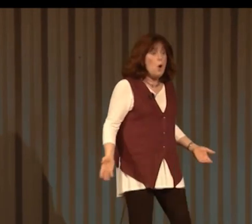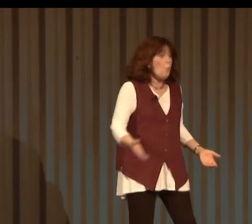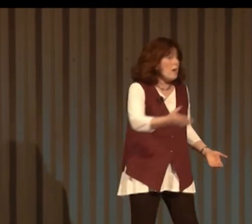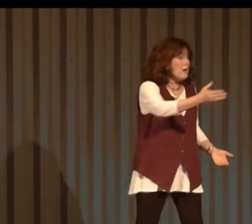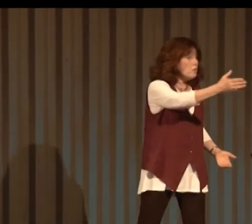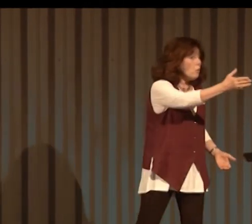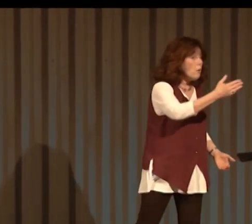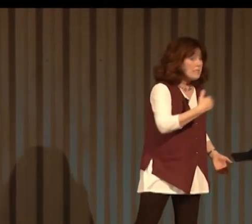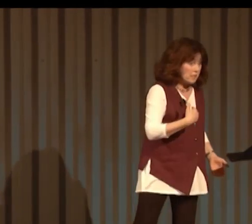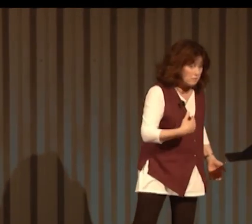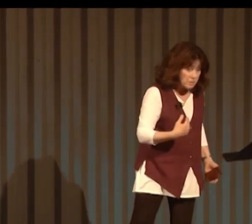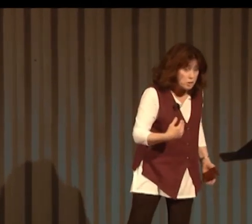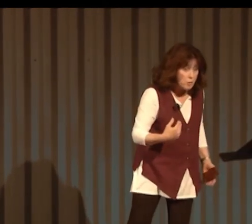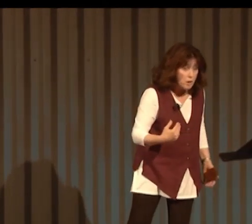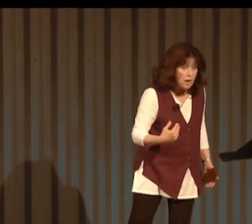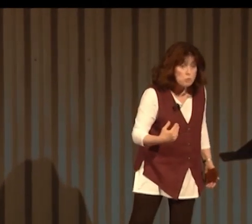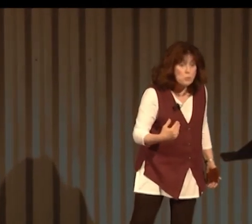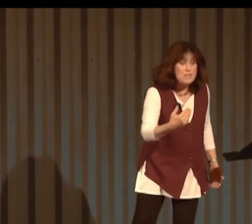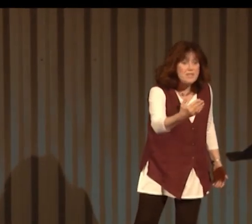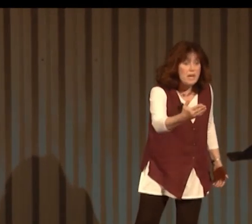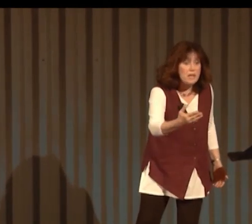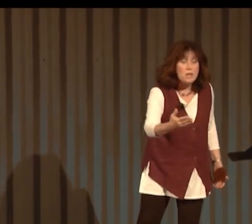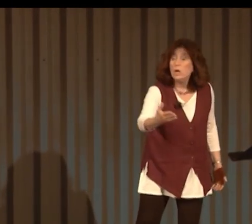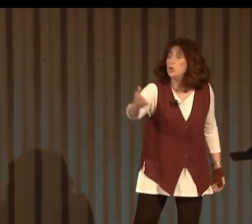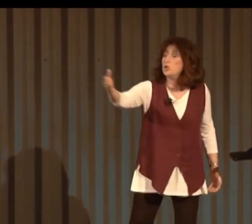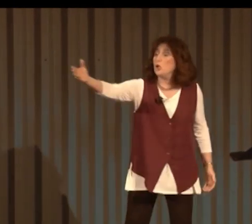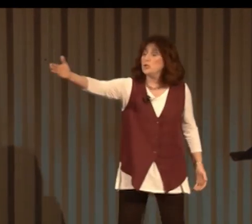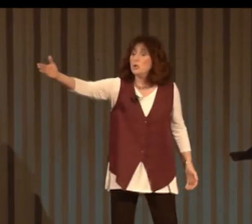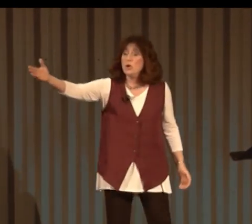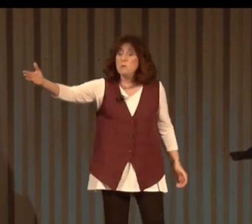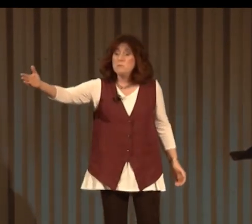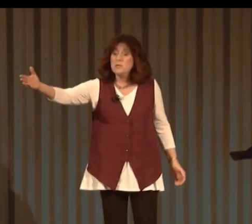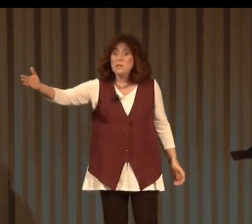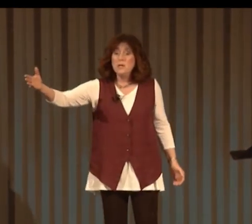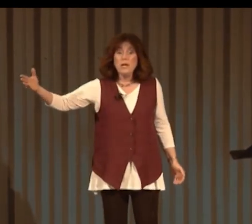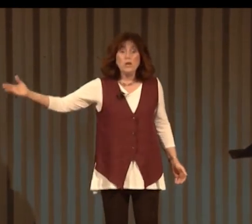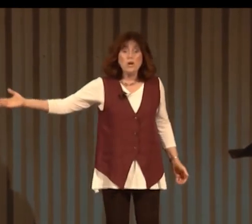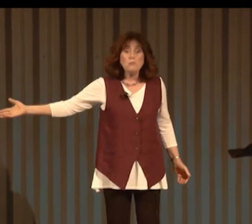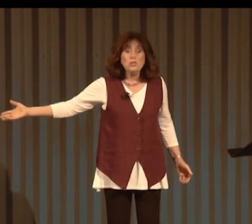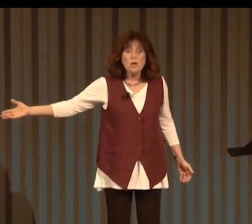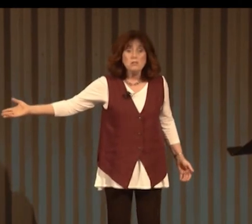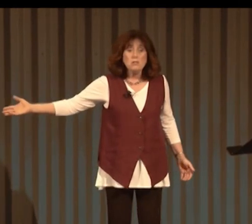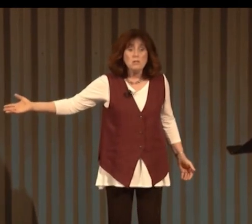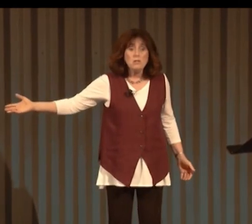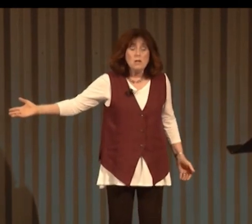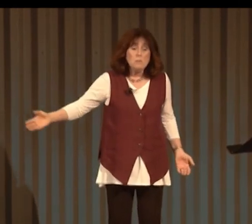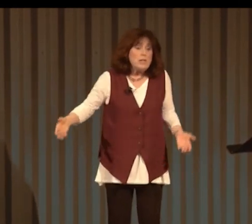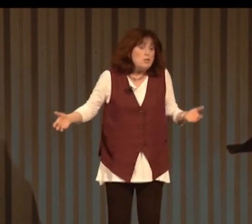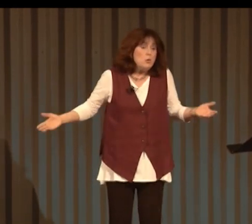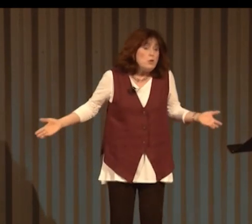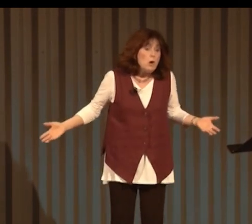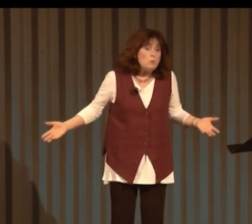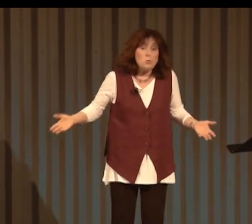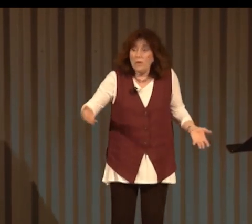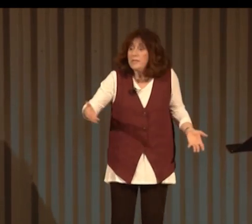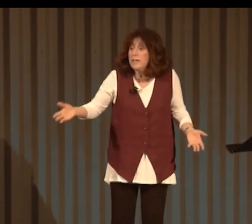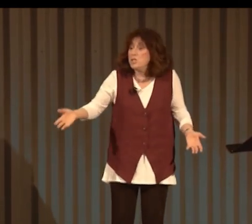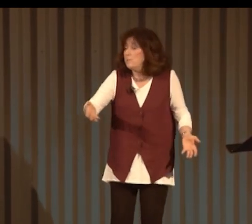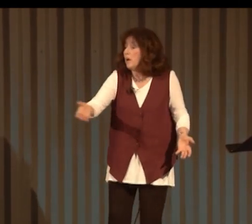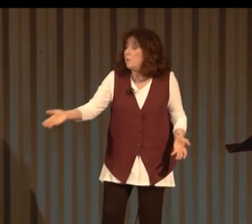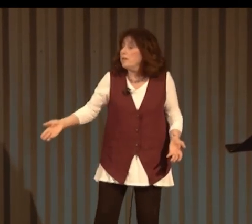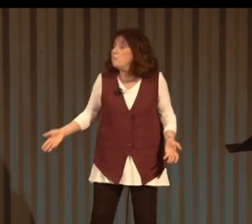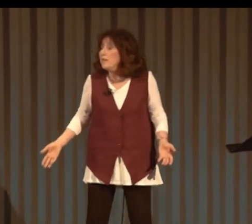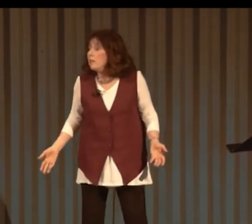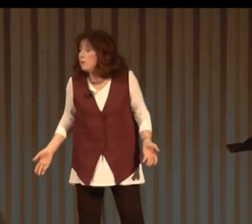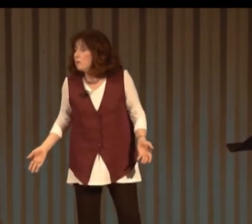grandma, "whenever a woman comes into our house, we say, 'Skotsl Kumt.' Here comes Skotsl. Because who knows, one day